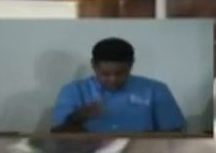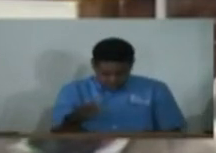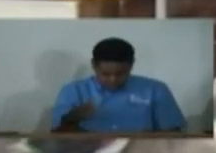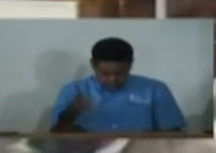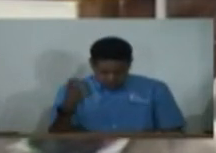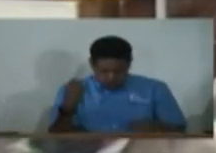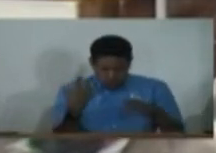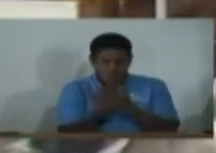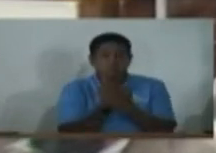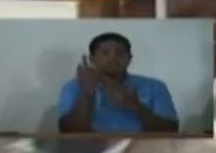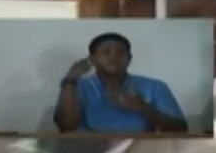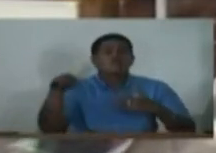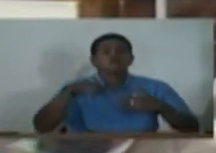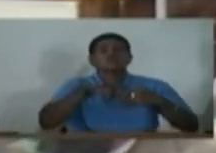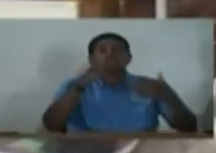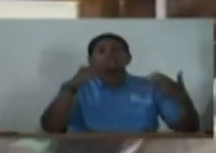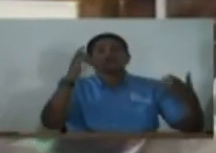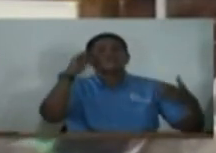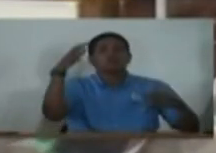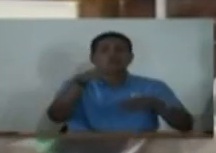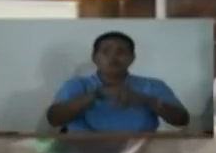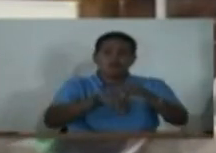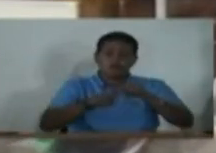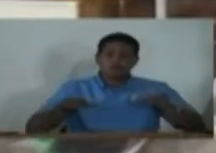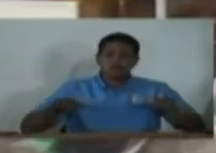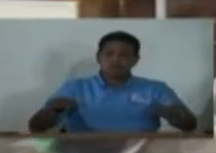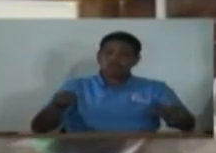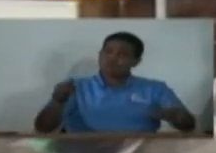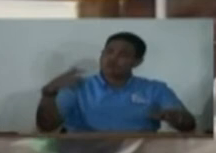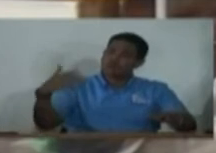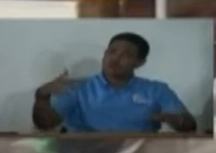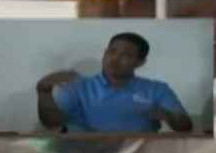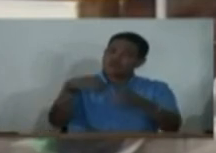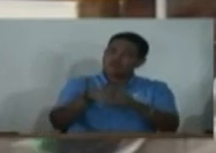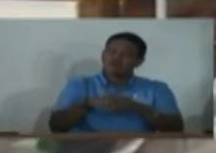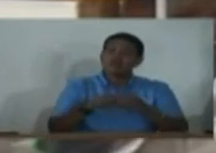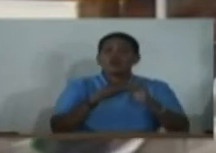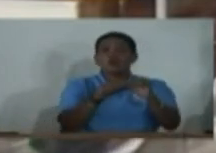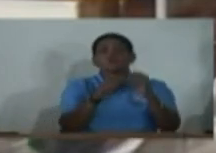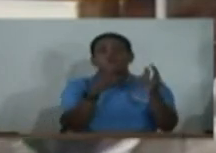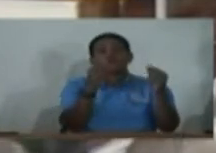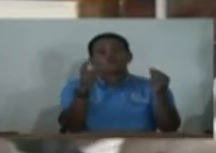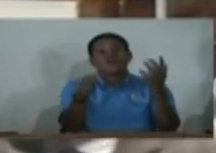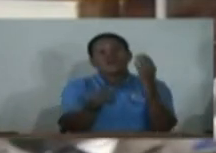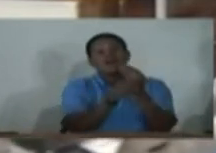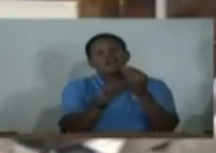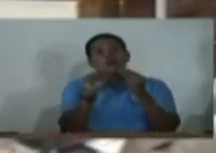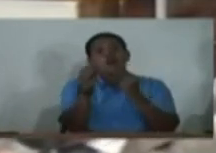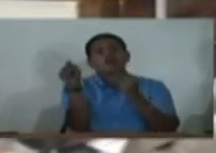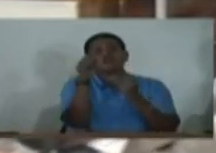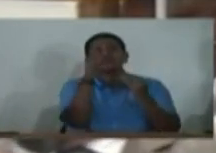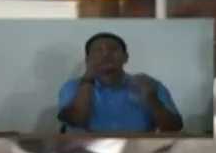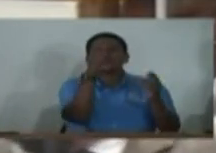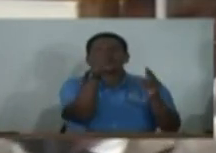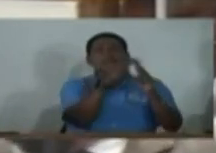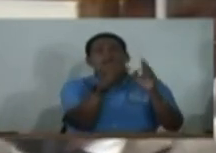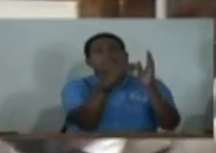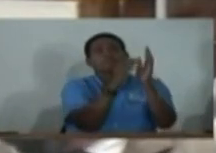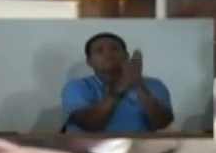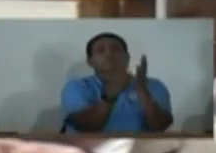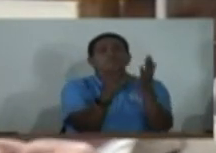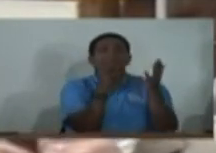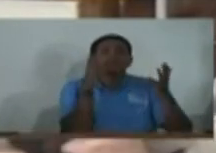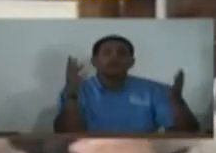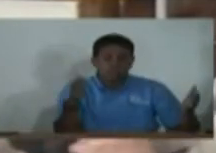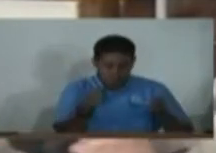for us to just thank them for the hard work that they're doing and continue to do, as well as others whose name may not be here